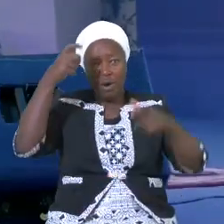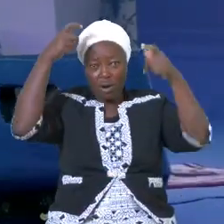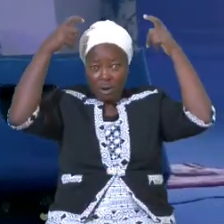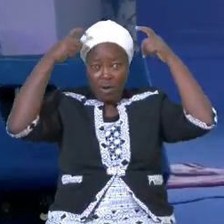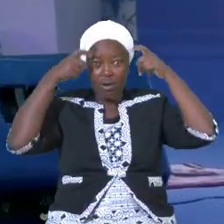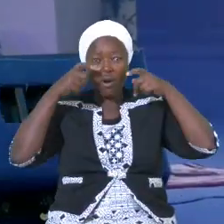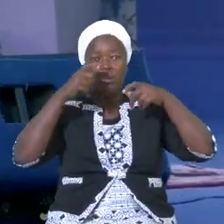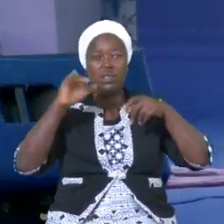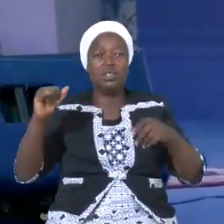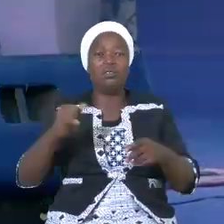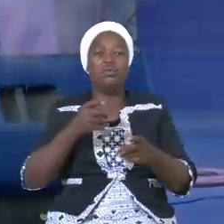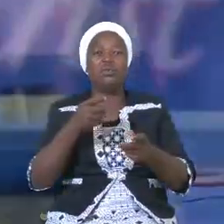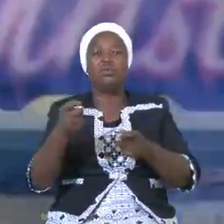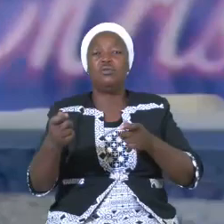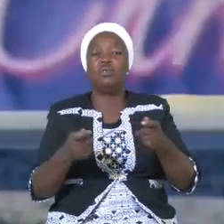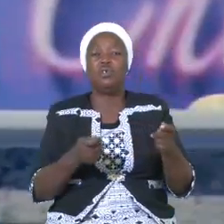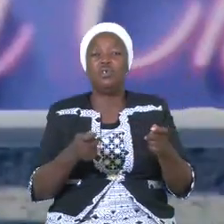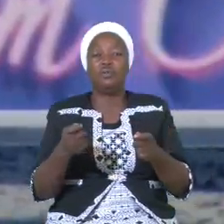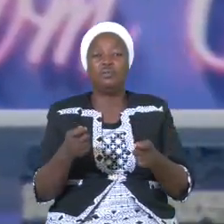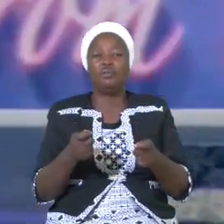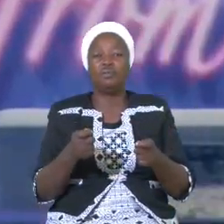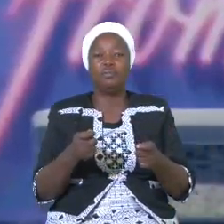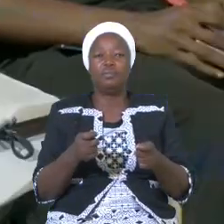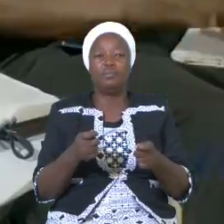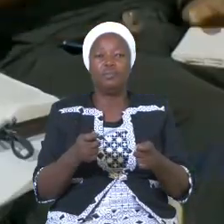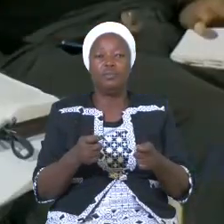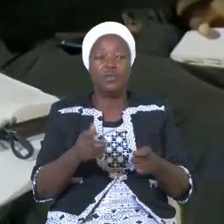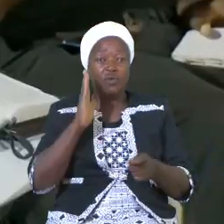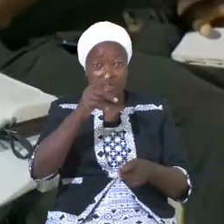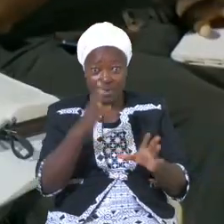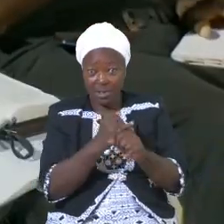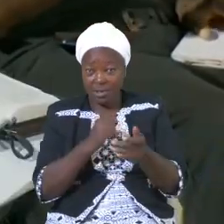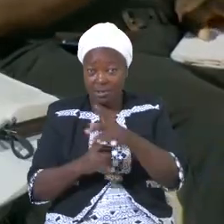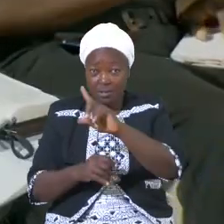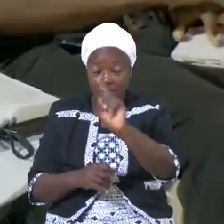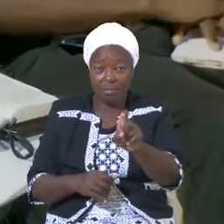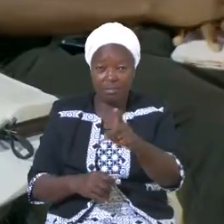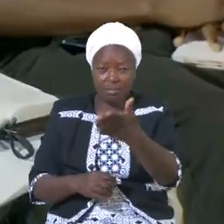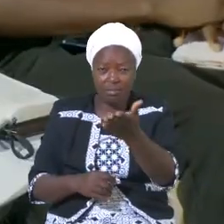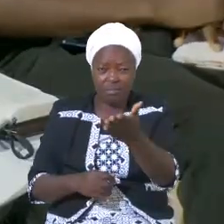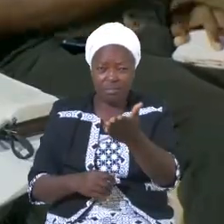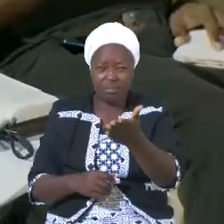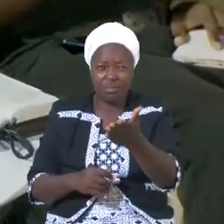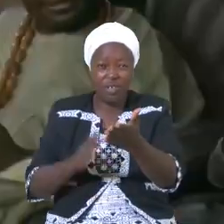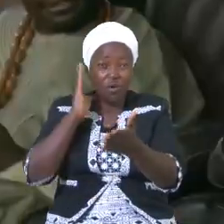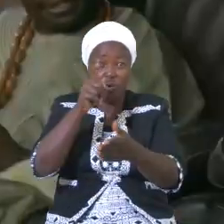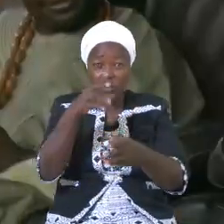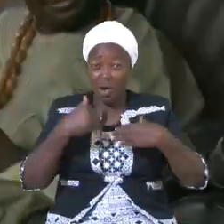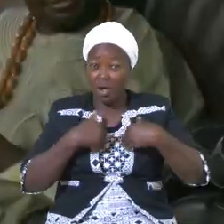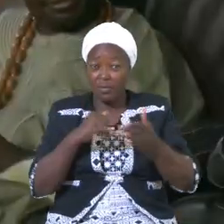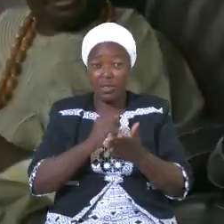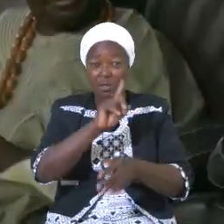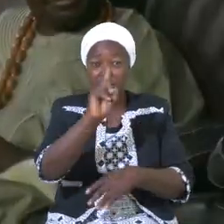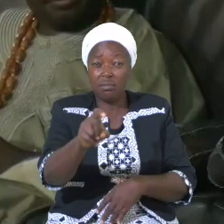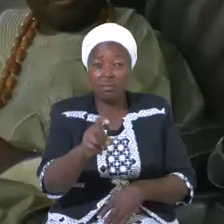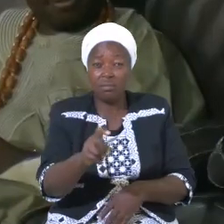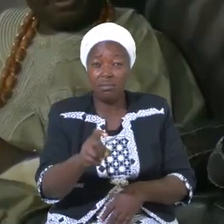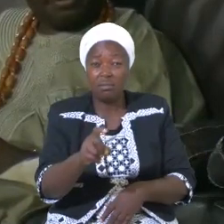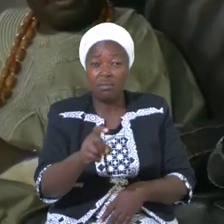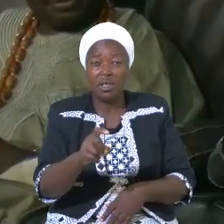dominion will you get it will you have it possess it